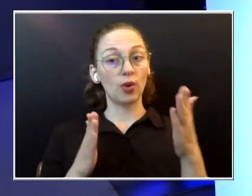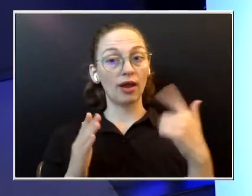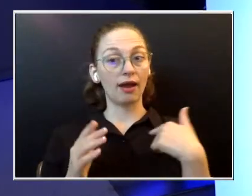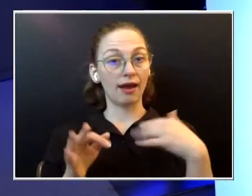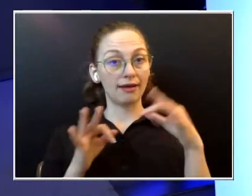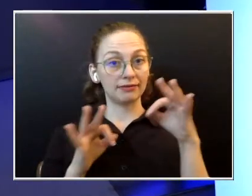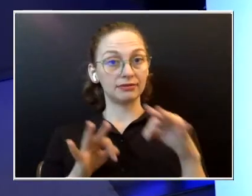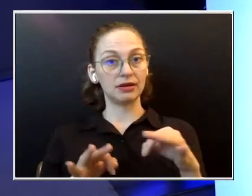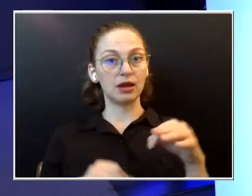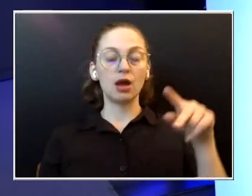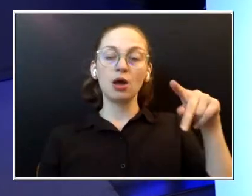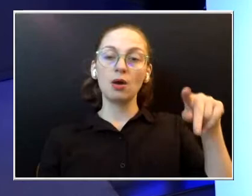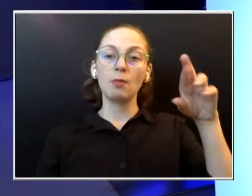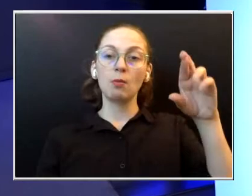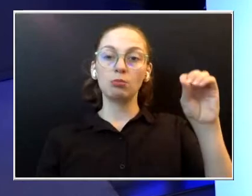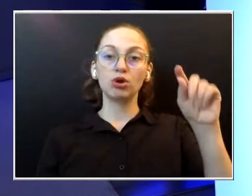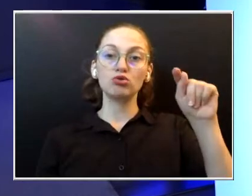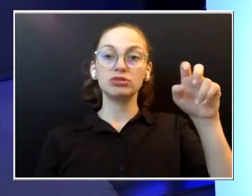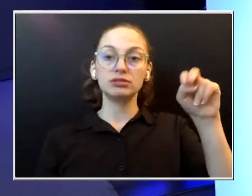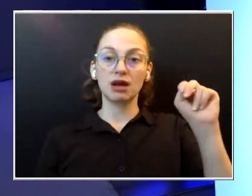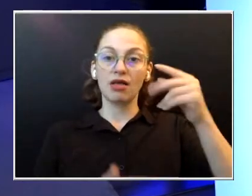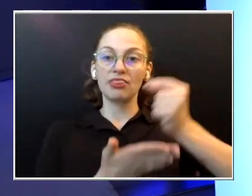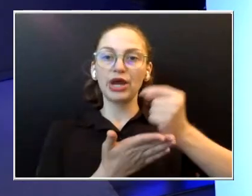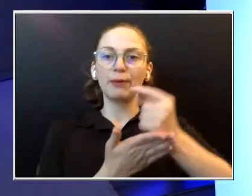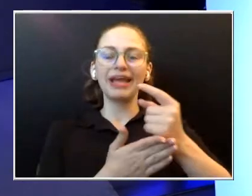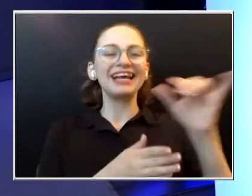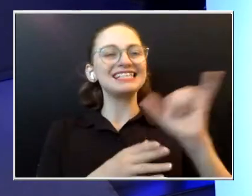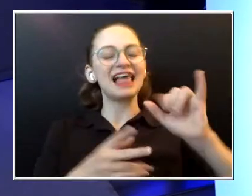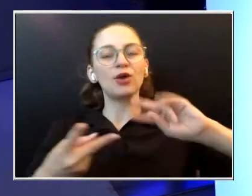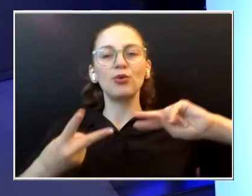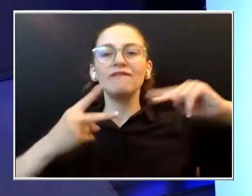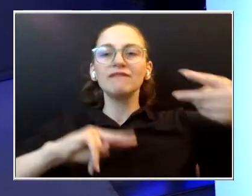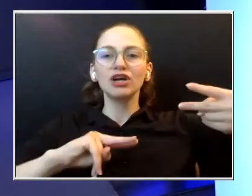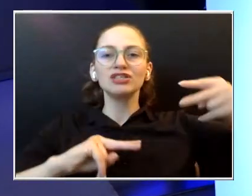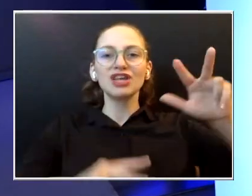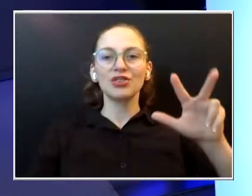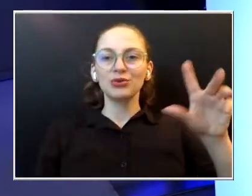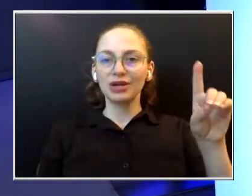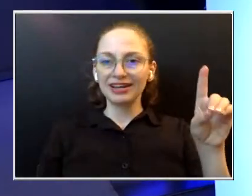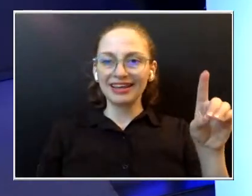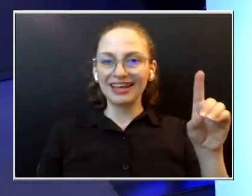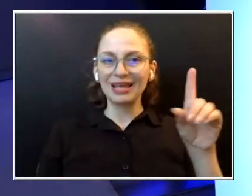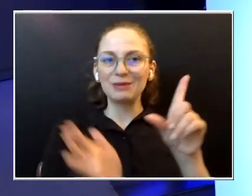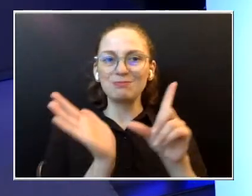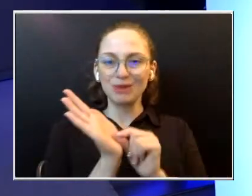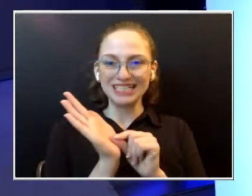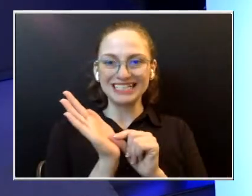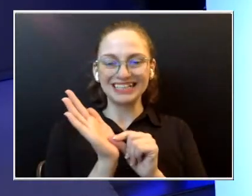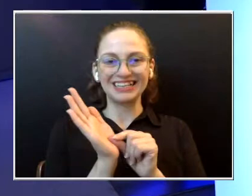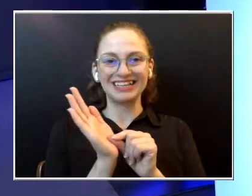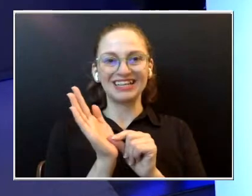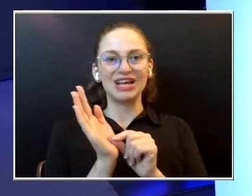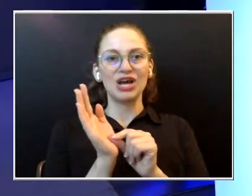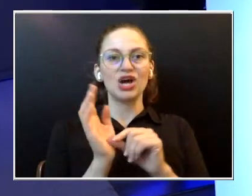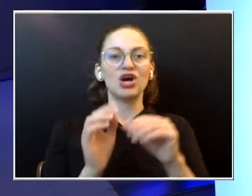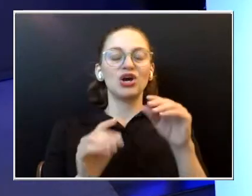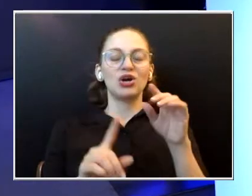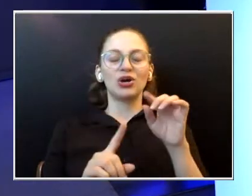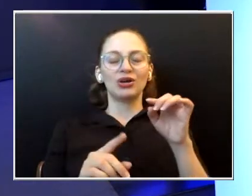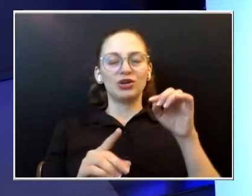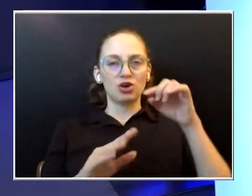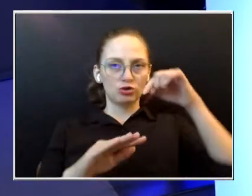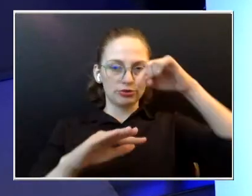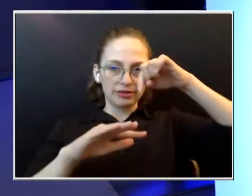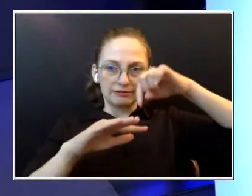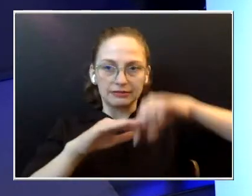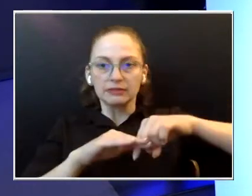reverse 3D printing. So you take that first brag peak and you paint it to the deepest layer, and then you reduce the energy and paint the next layer, reduce the energy, paint the